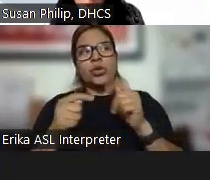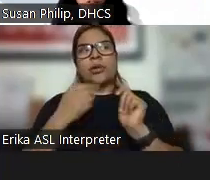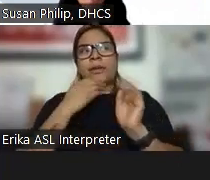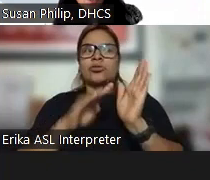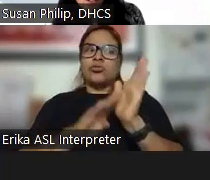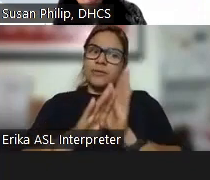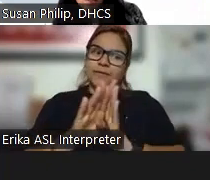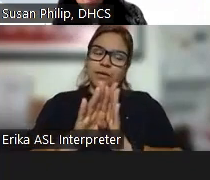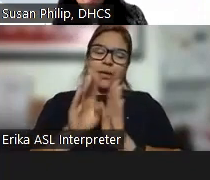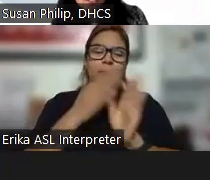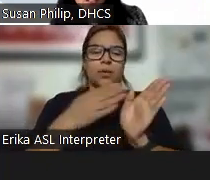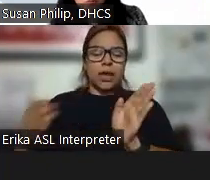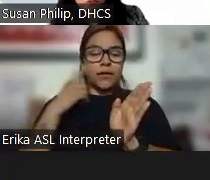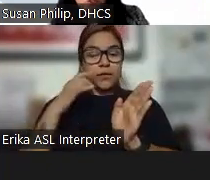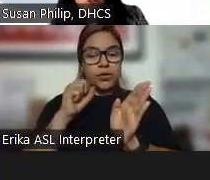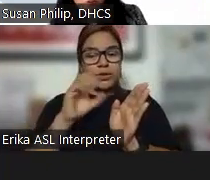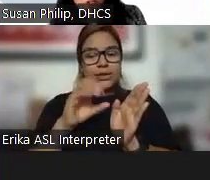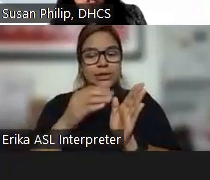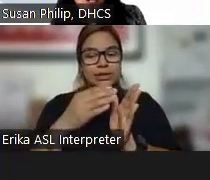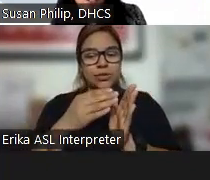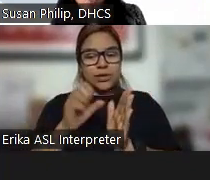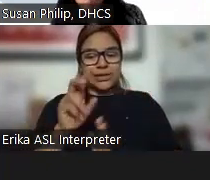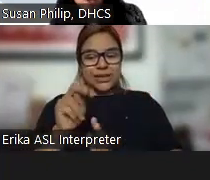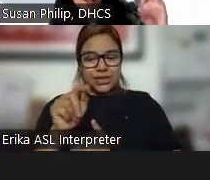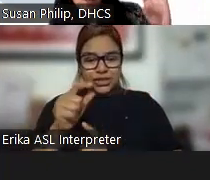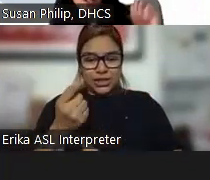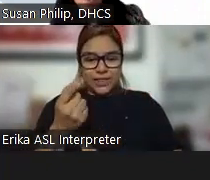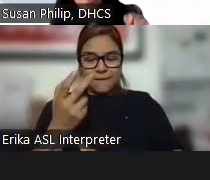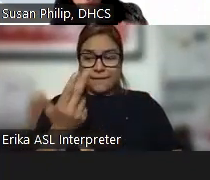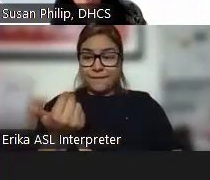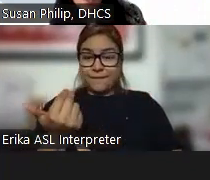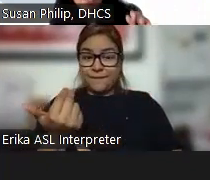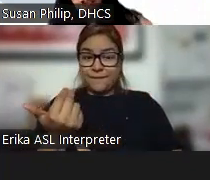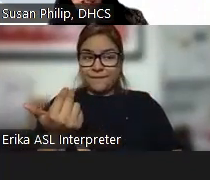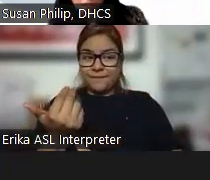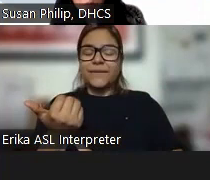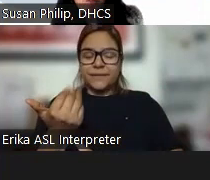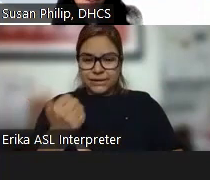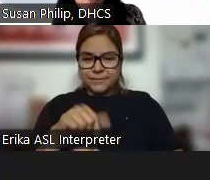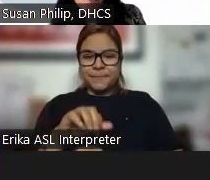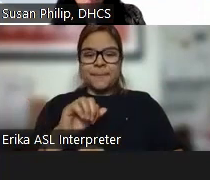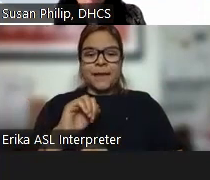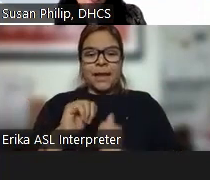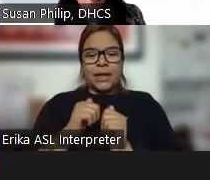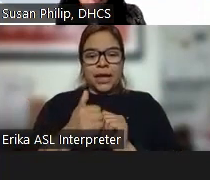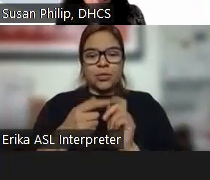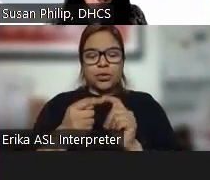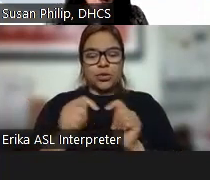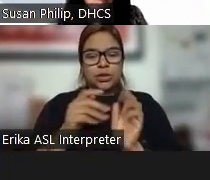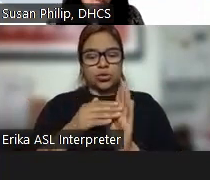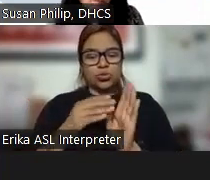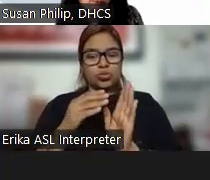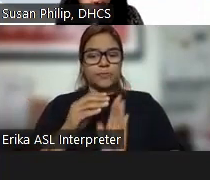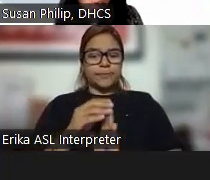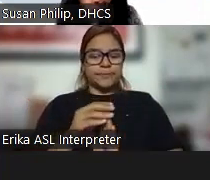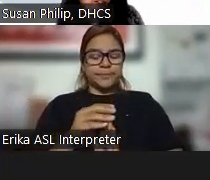CMS through our section 1115 demonstration authority. We're going to be doing this through the CalAIM waiver, as well as